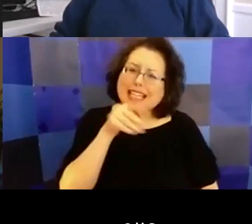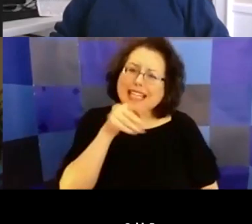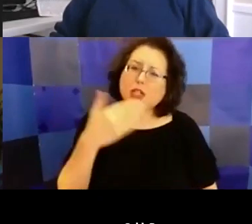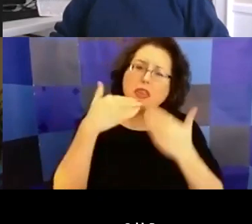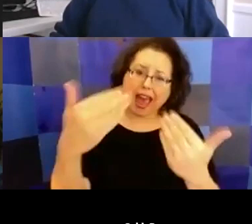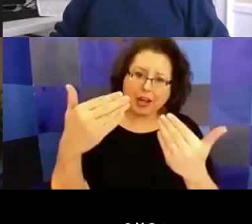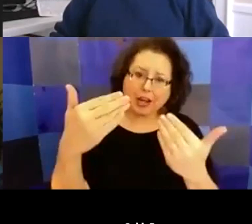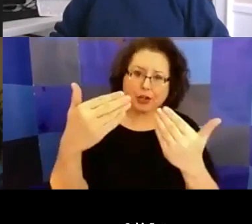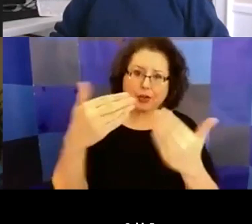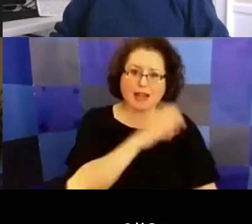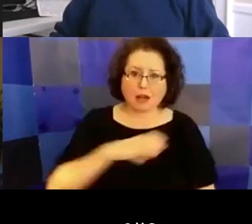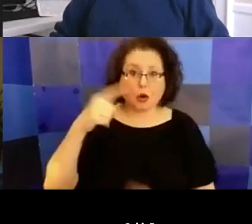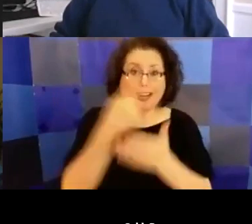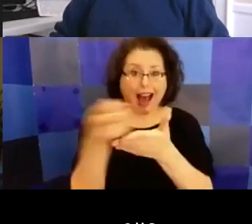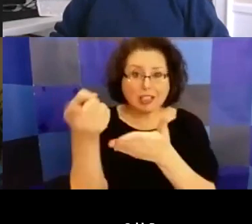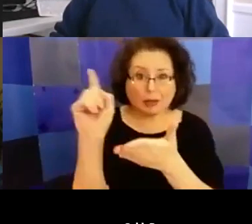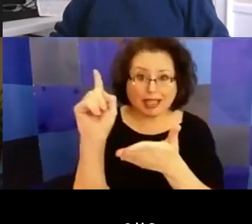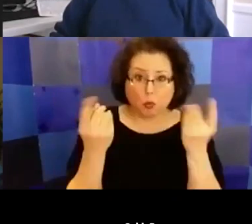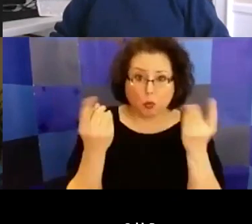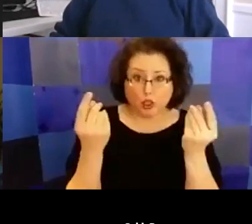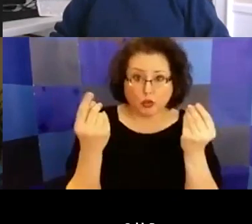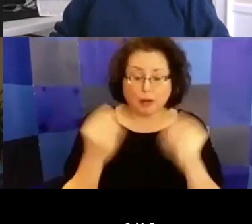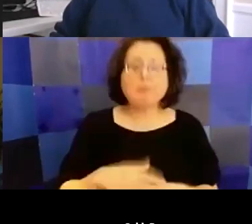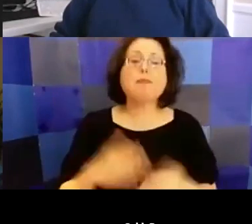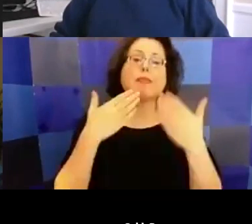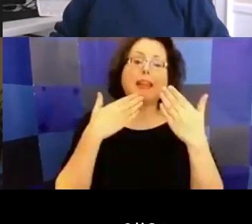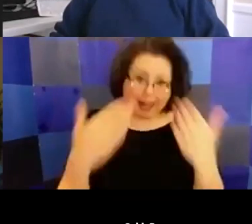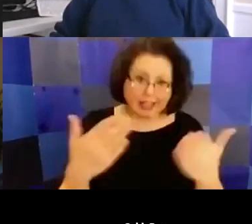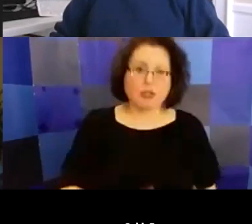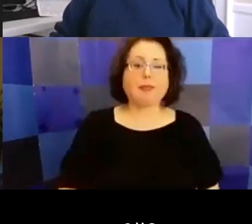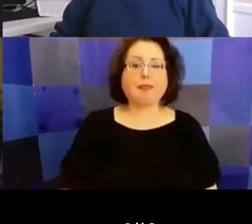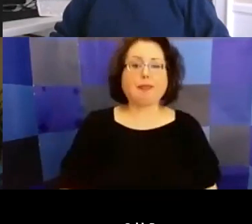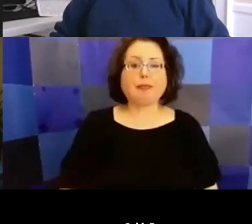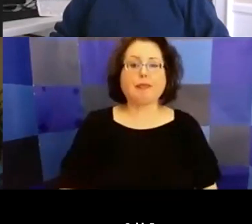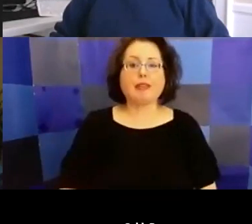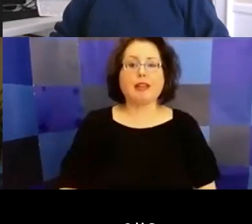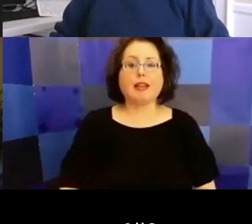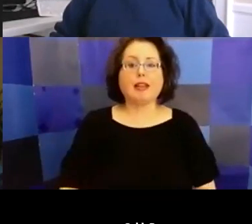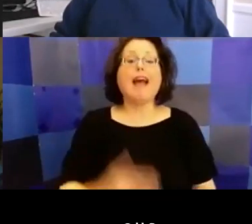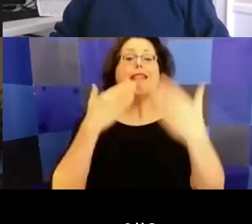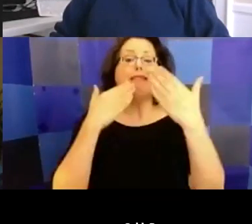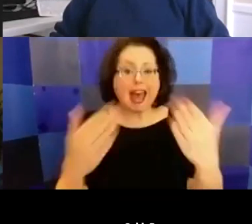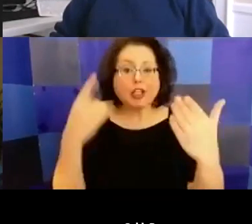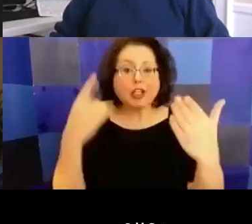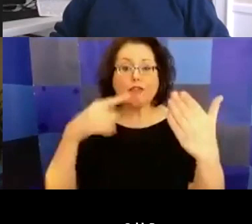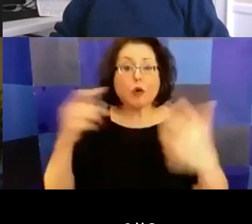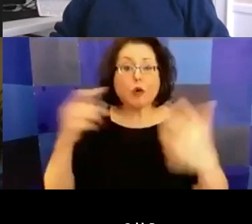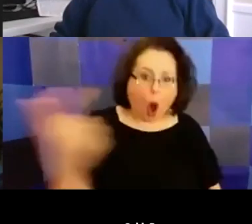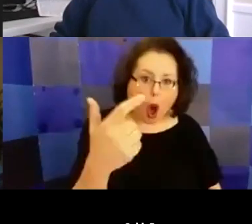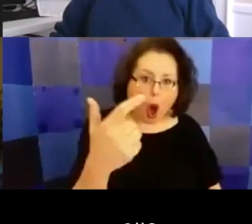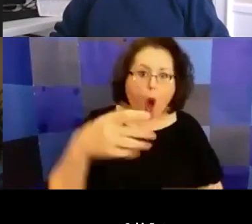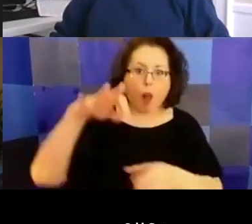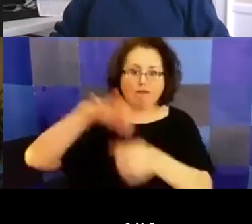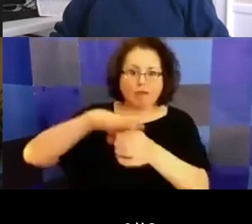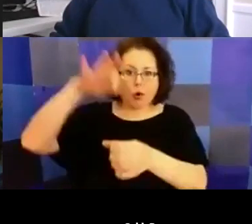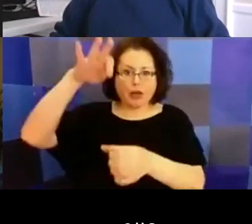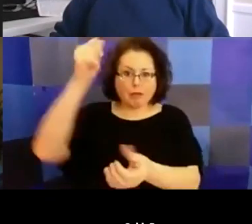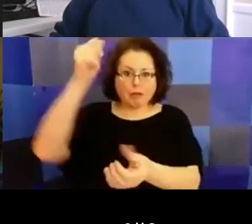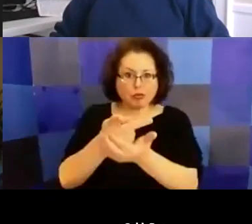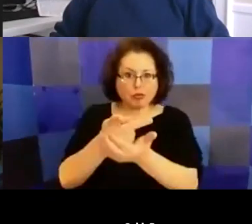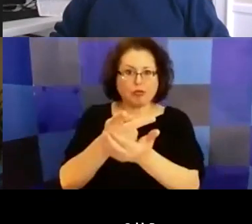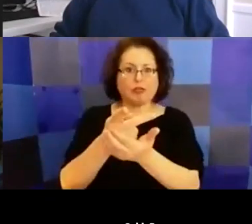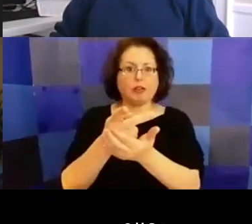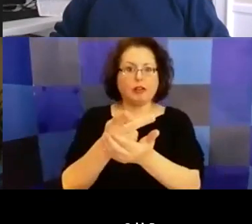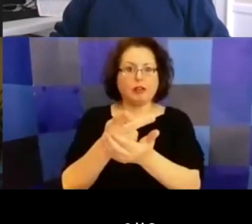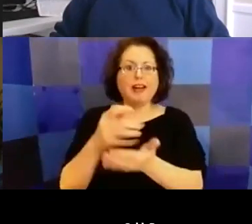week. Thank you for unanimously voting to approve an